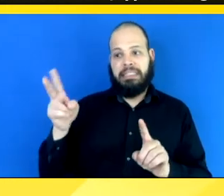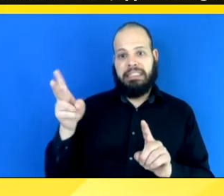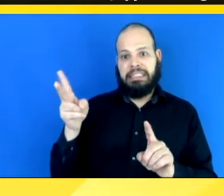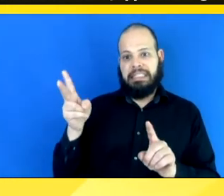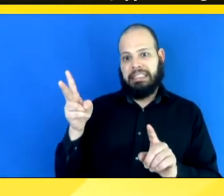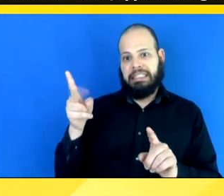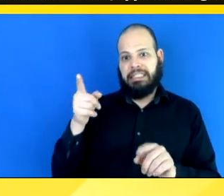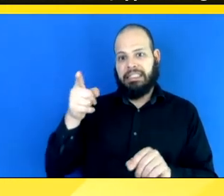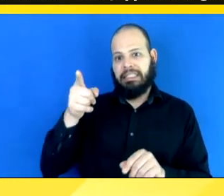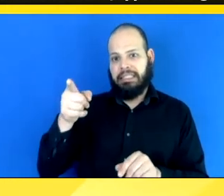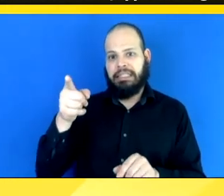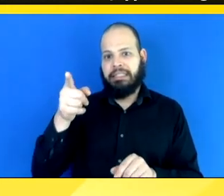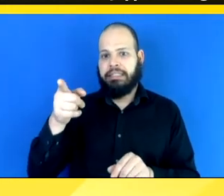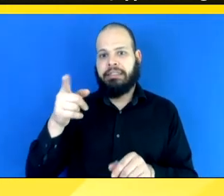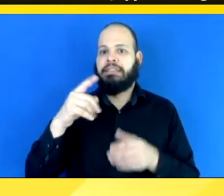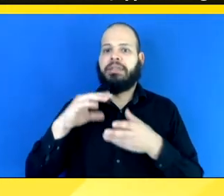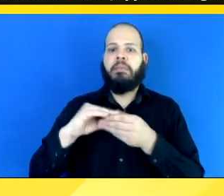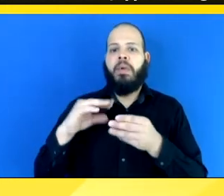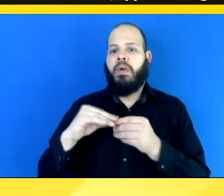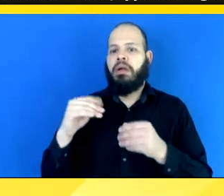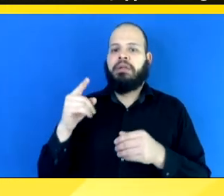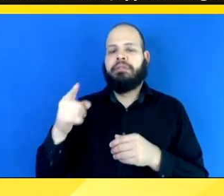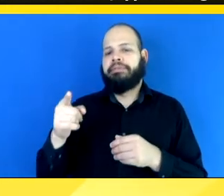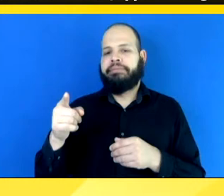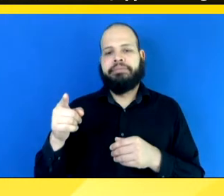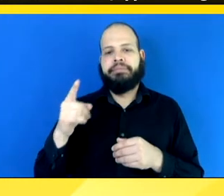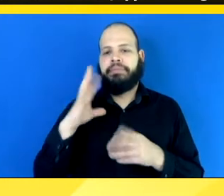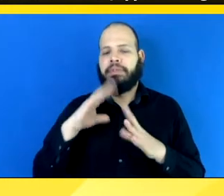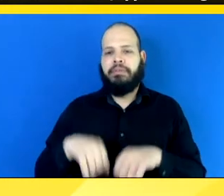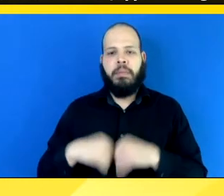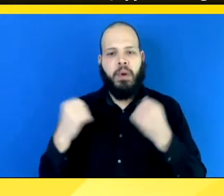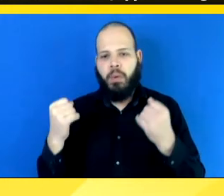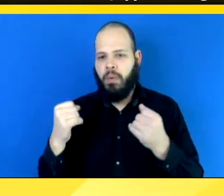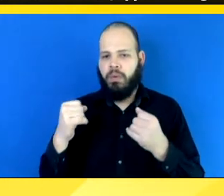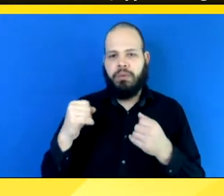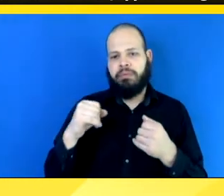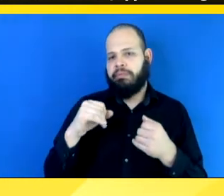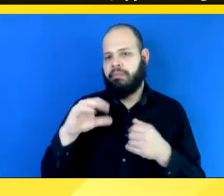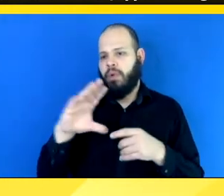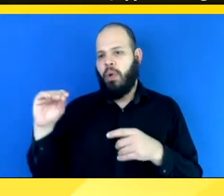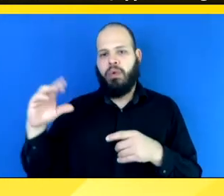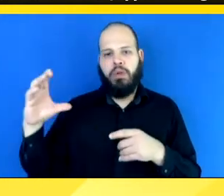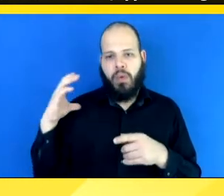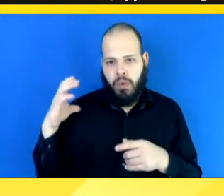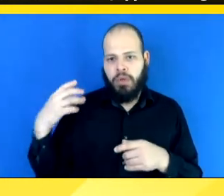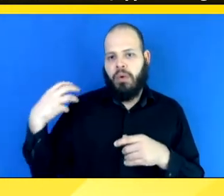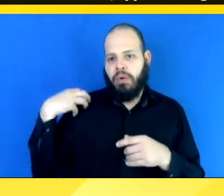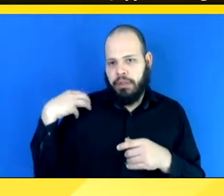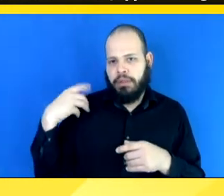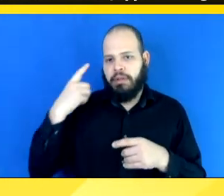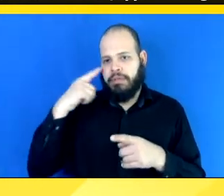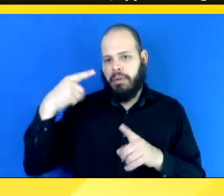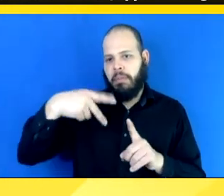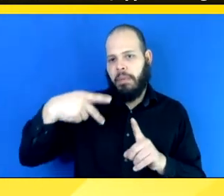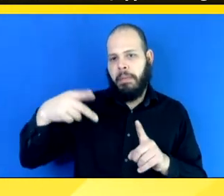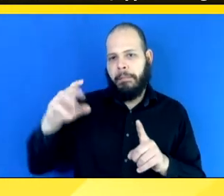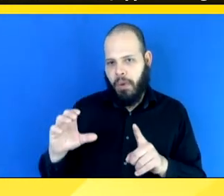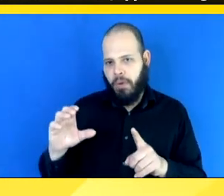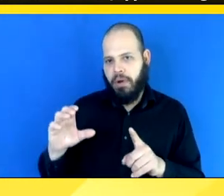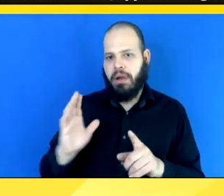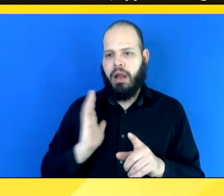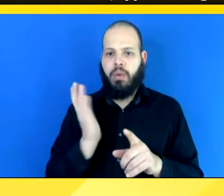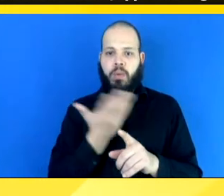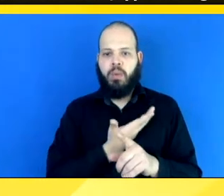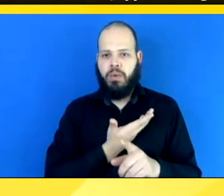co-chair of the Poor People's Campaign, a national call for more revival. I am so excited